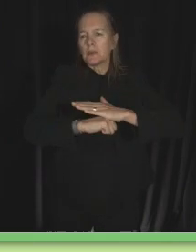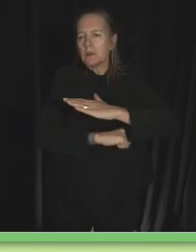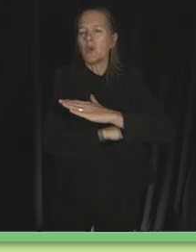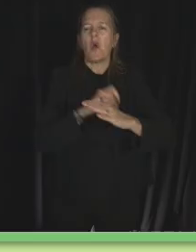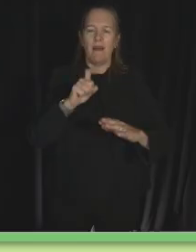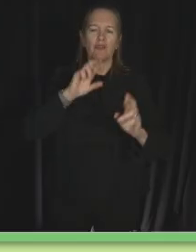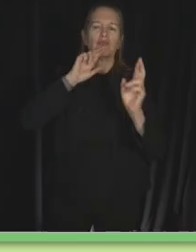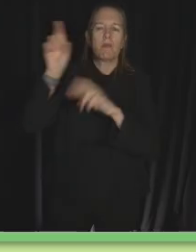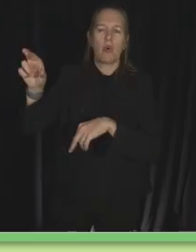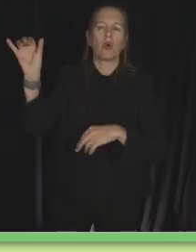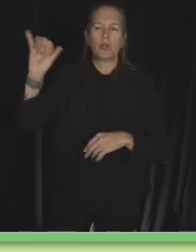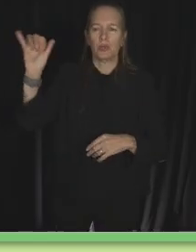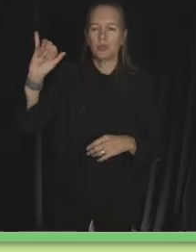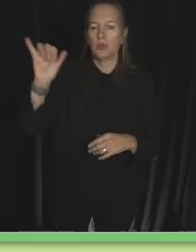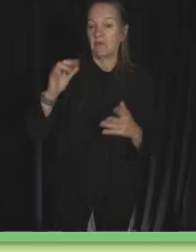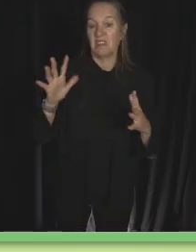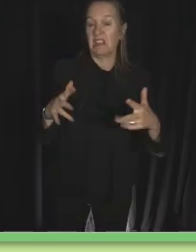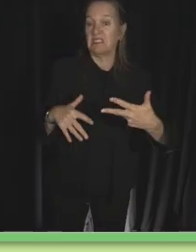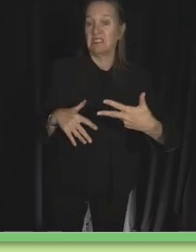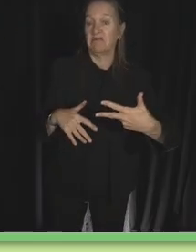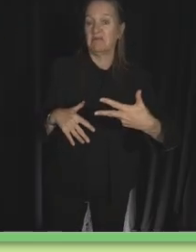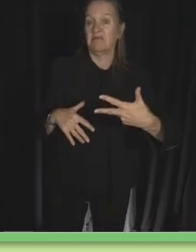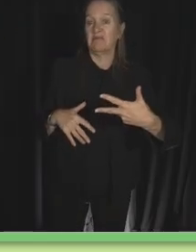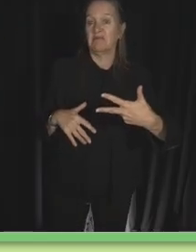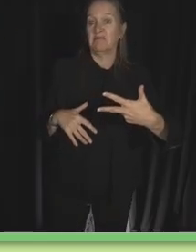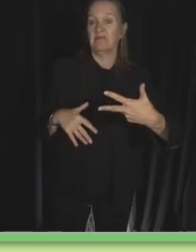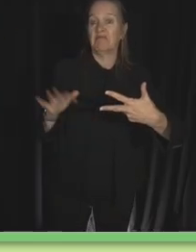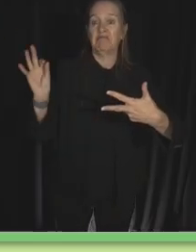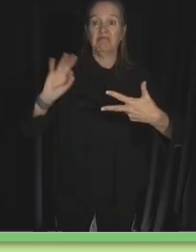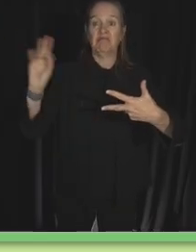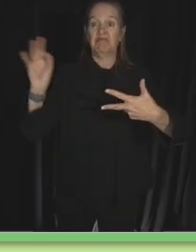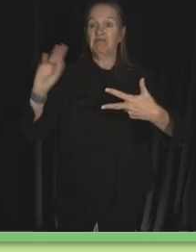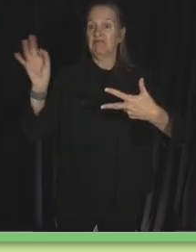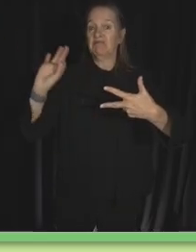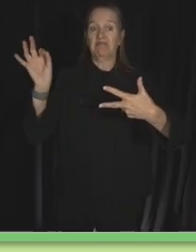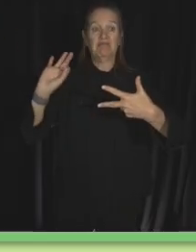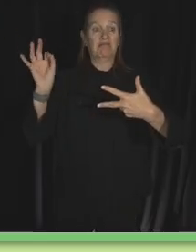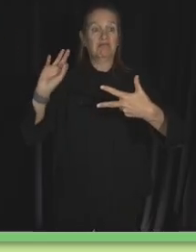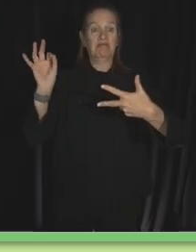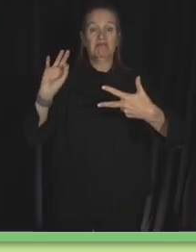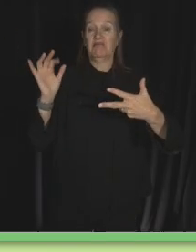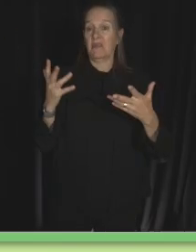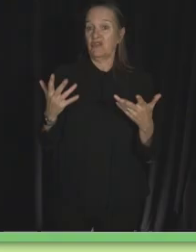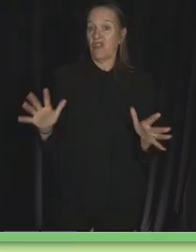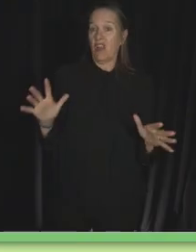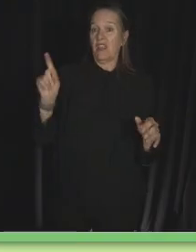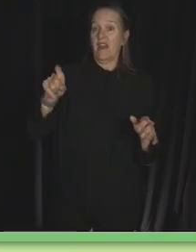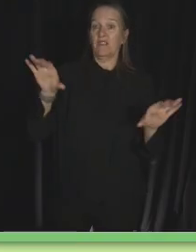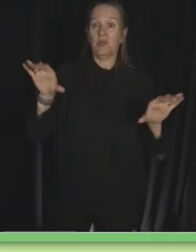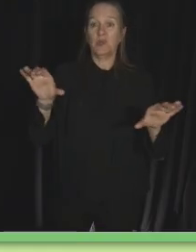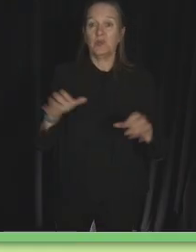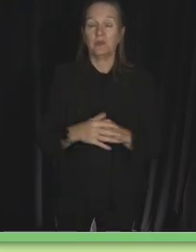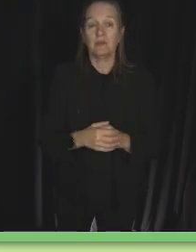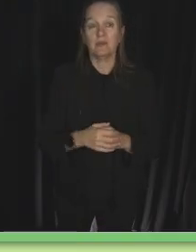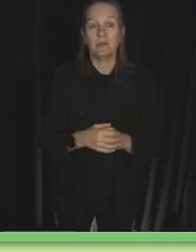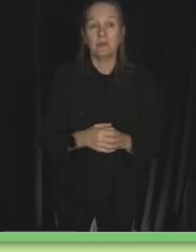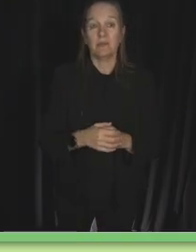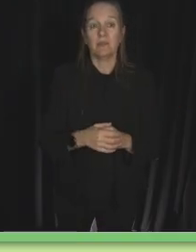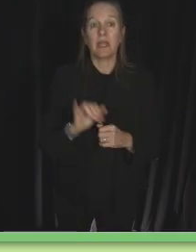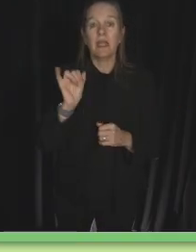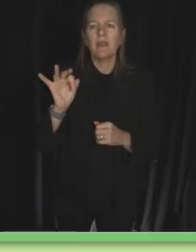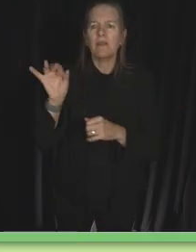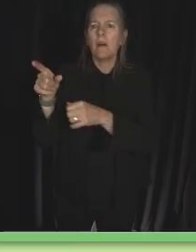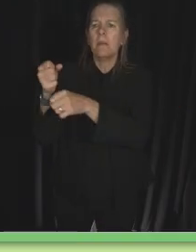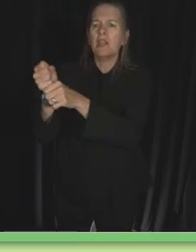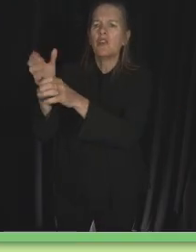as well. That's it. Nothing big at all. And that's all you have to do. And if manufacturers come to you